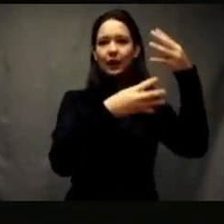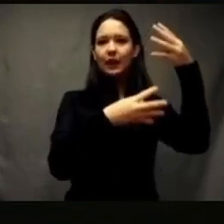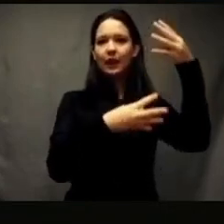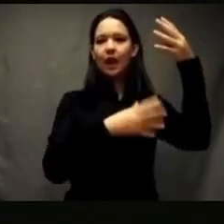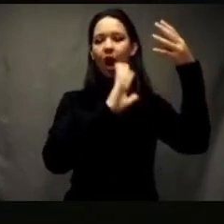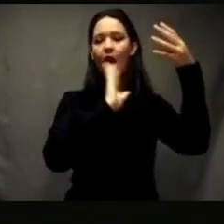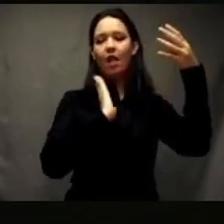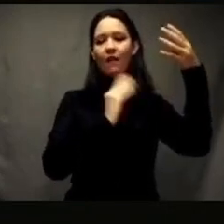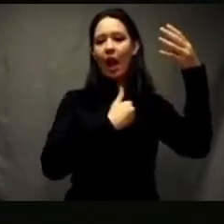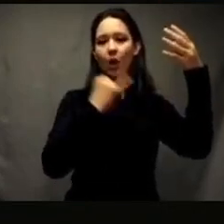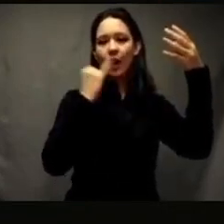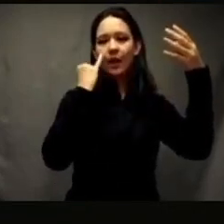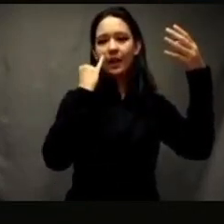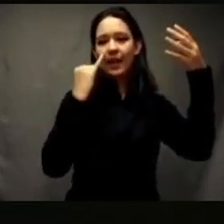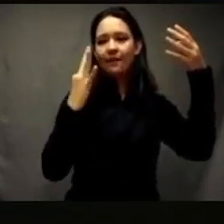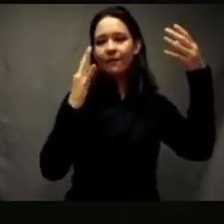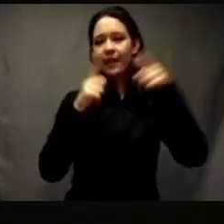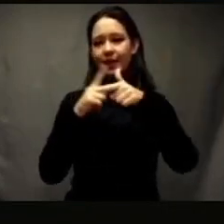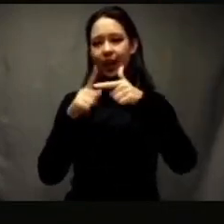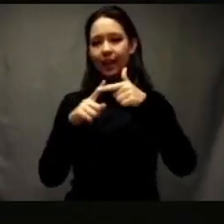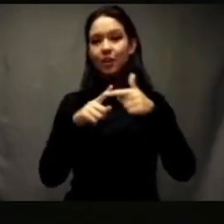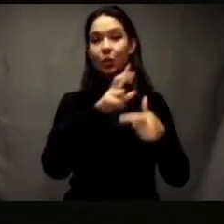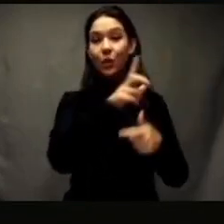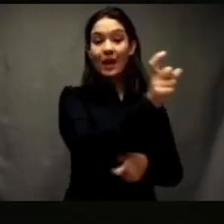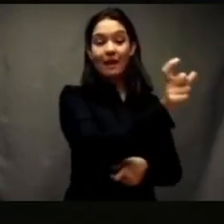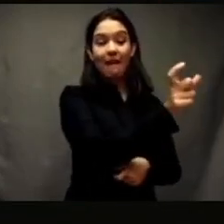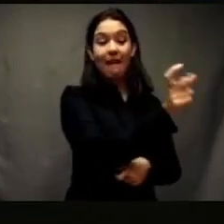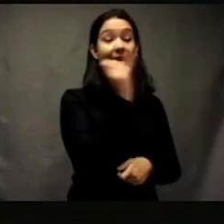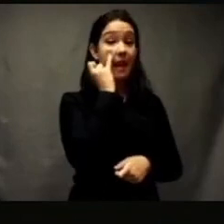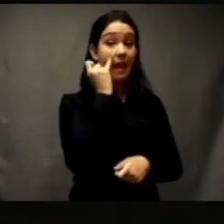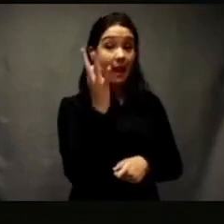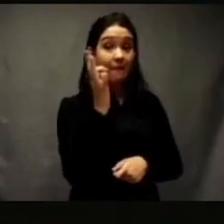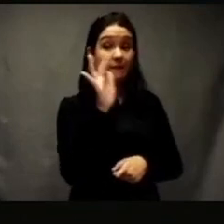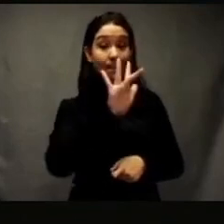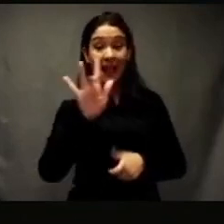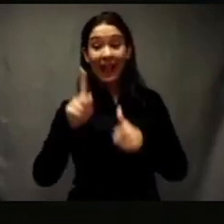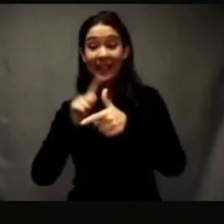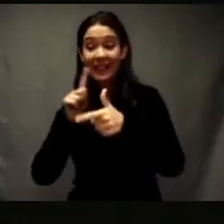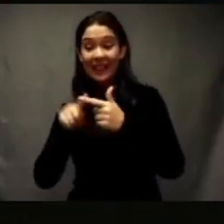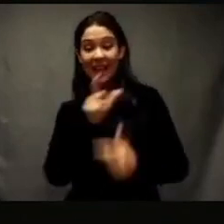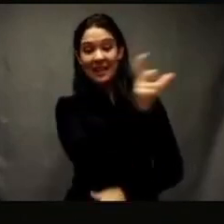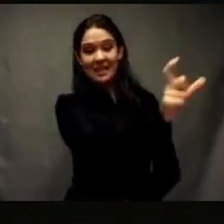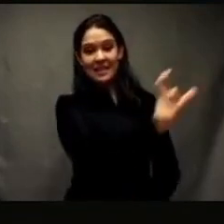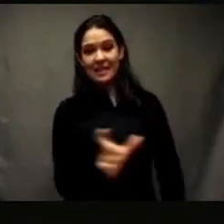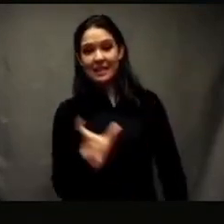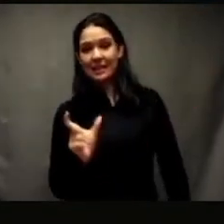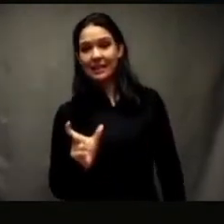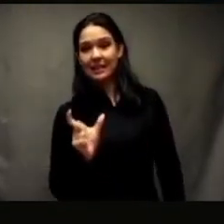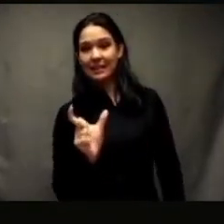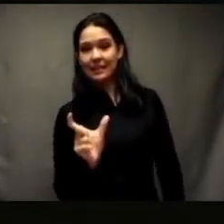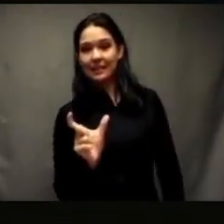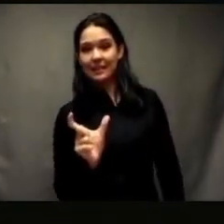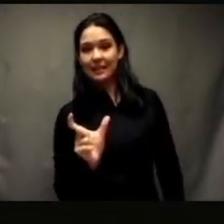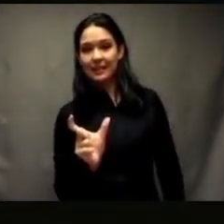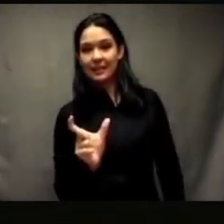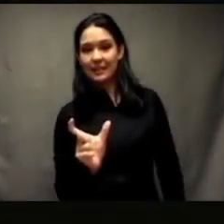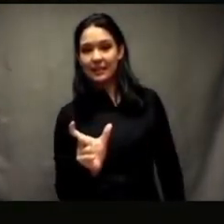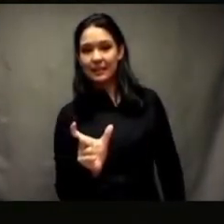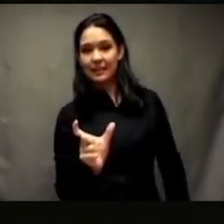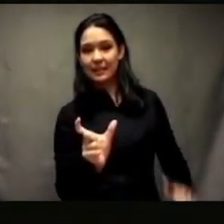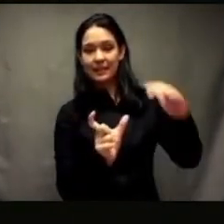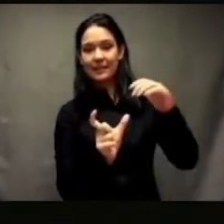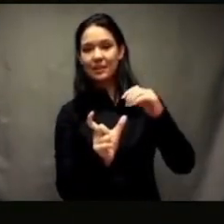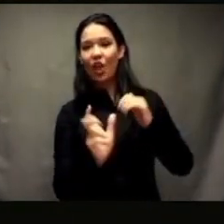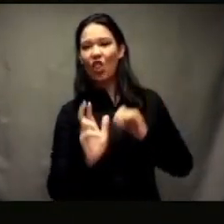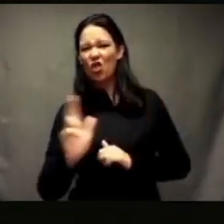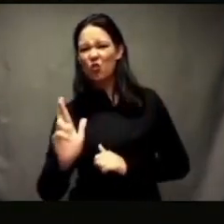and I'm going to go ahead and drag this if blank then, and I'm going to drag it right below